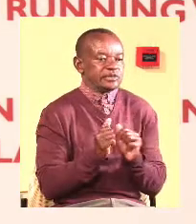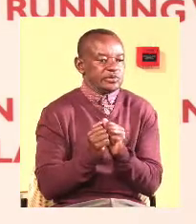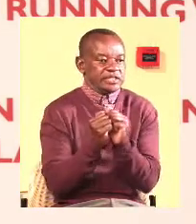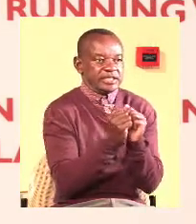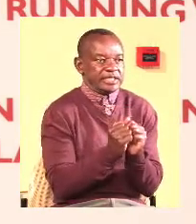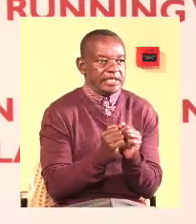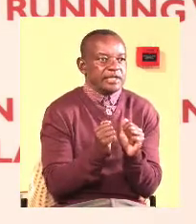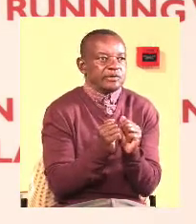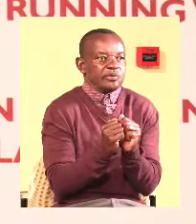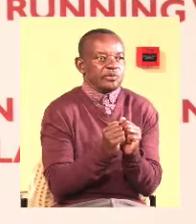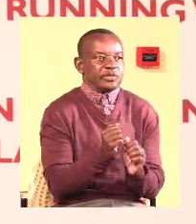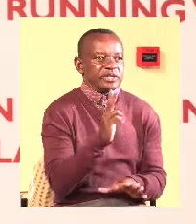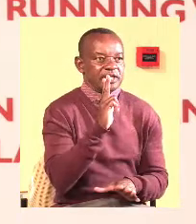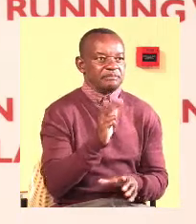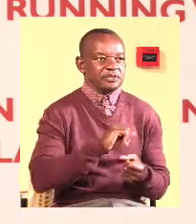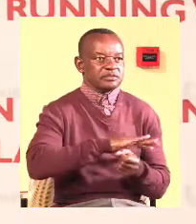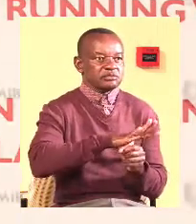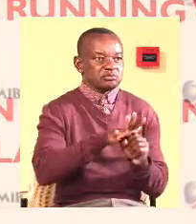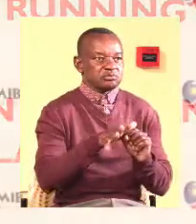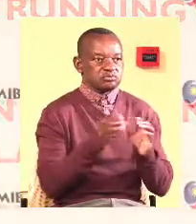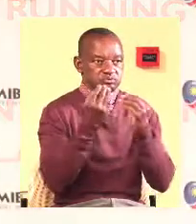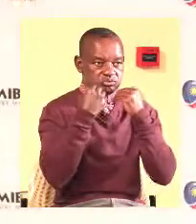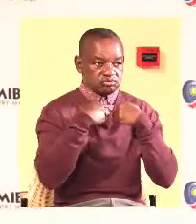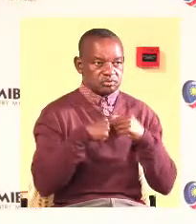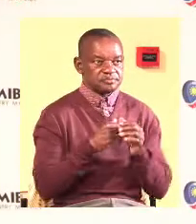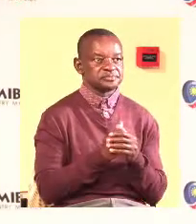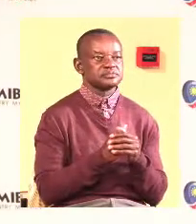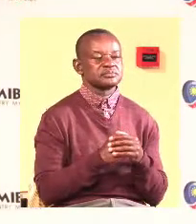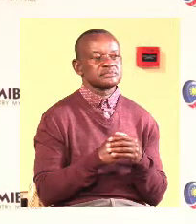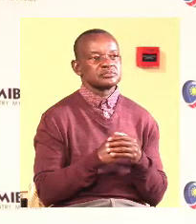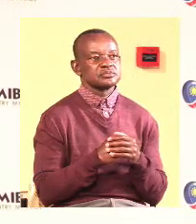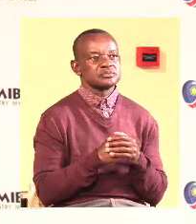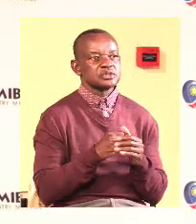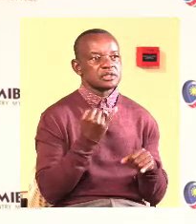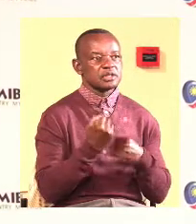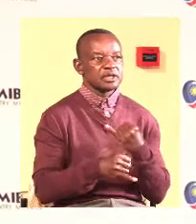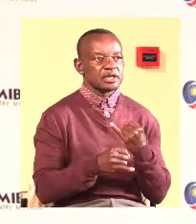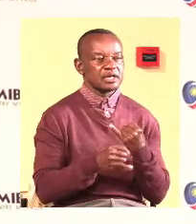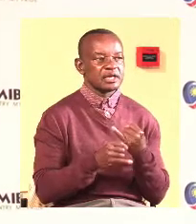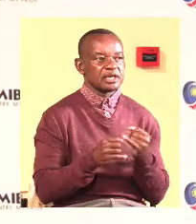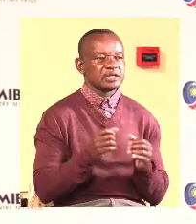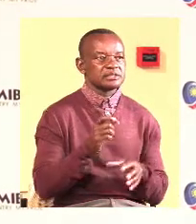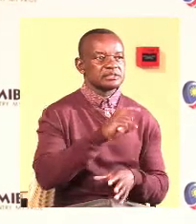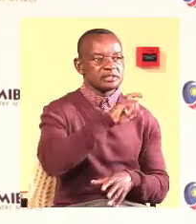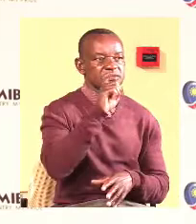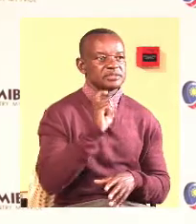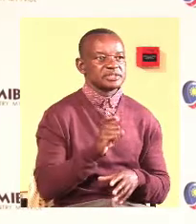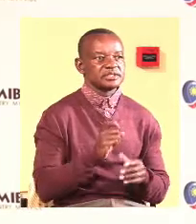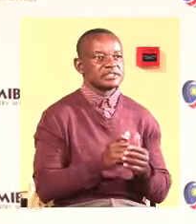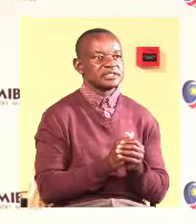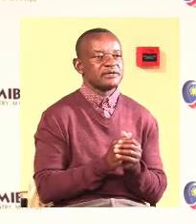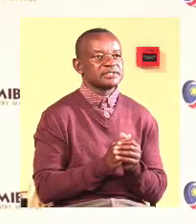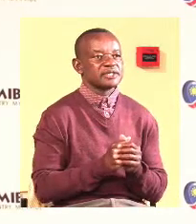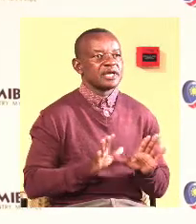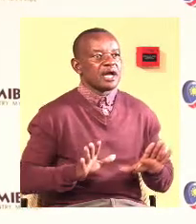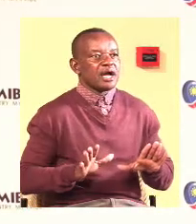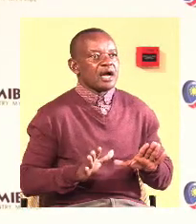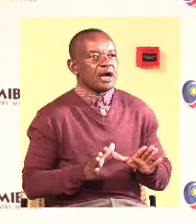not. All right, sorry, and the last question was, how often do you just test them after? Okay, yeah, yeah. Just to be sure that they are.